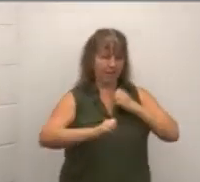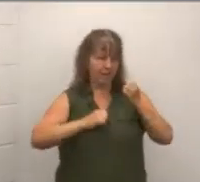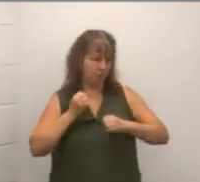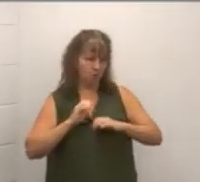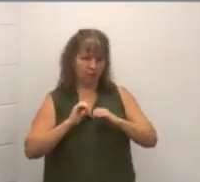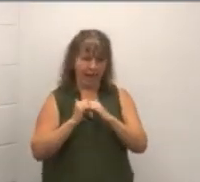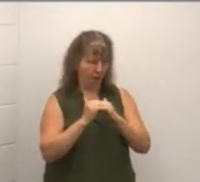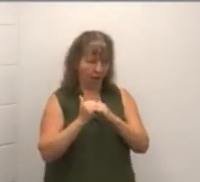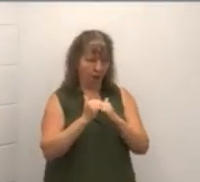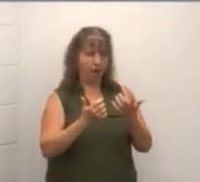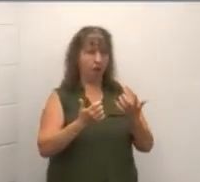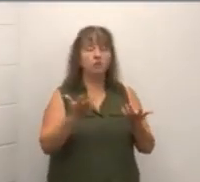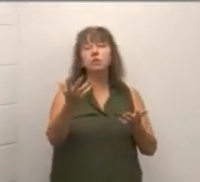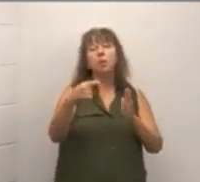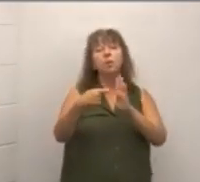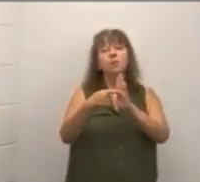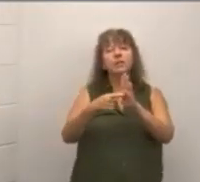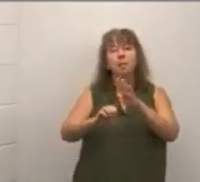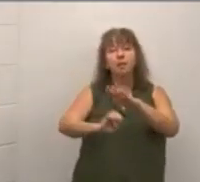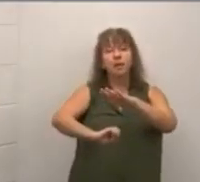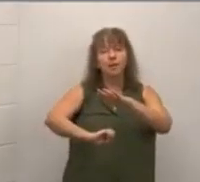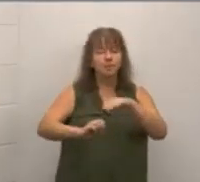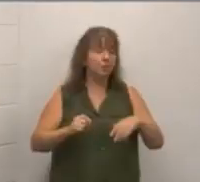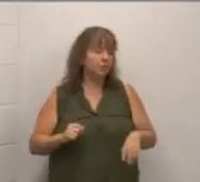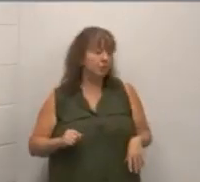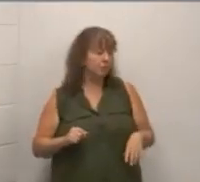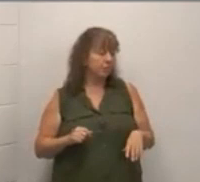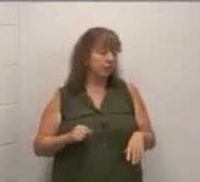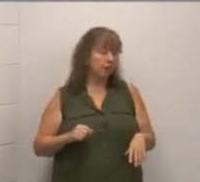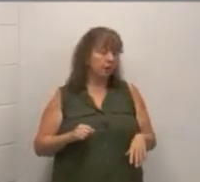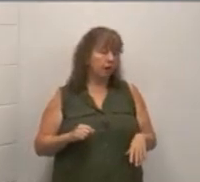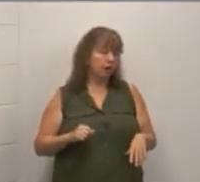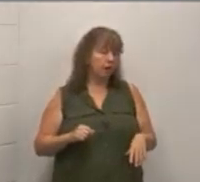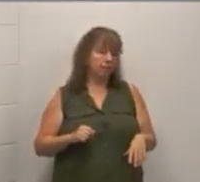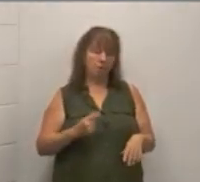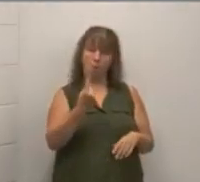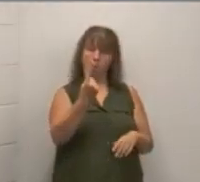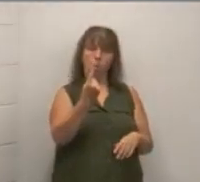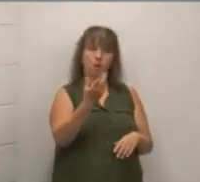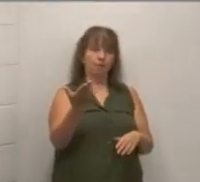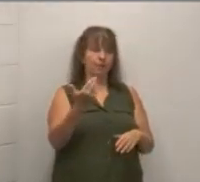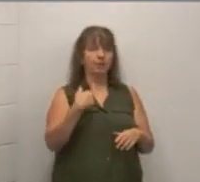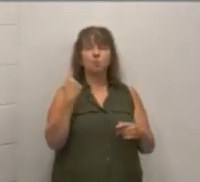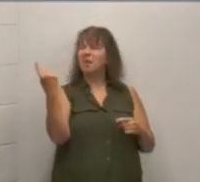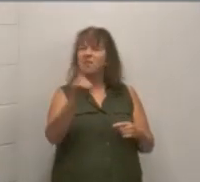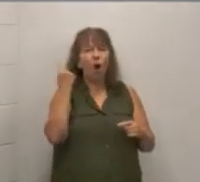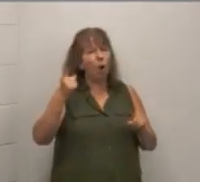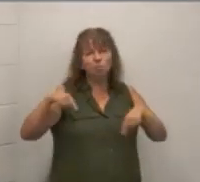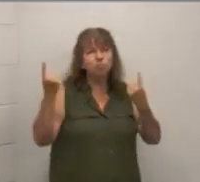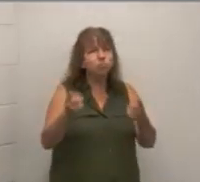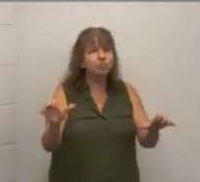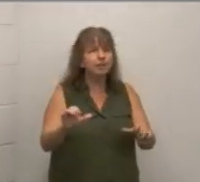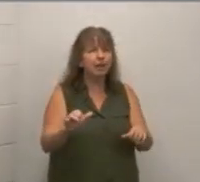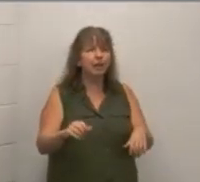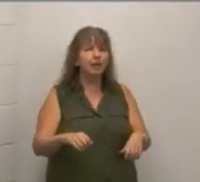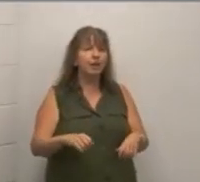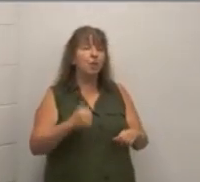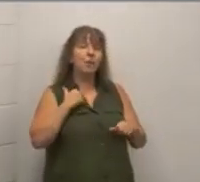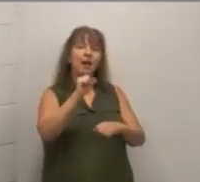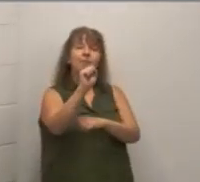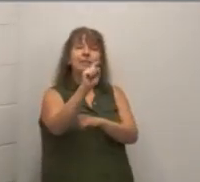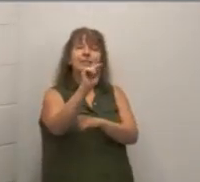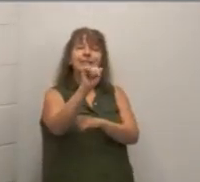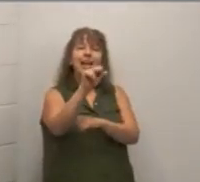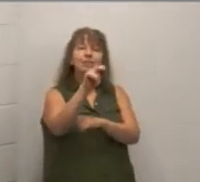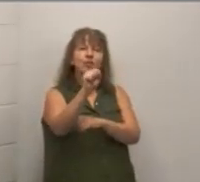So for example, at the elementary level, one of the great practices that we've always had has been working through stations and